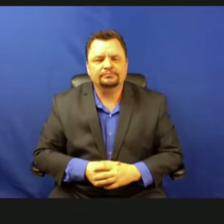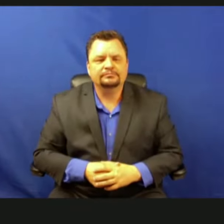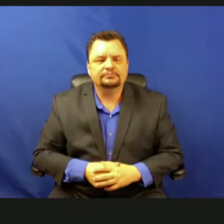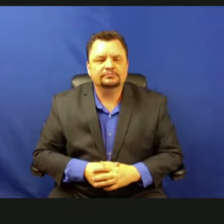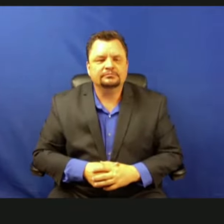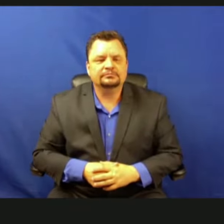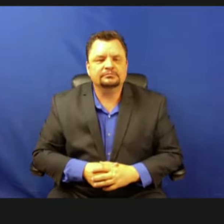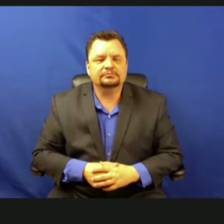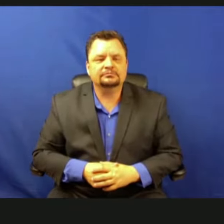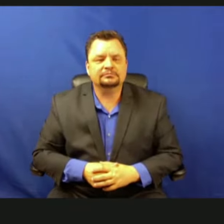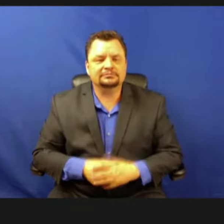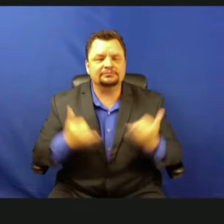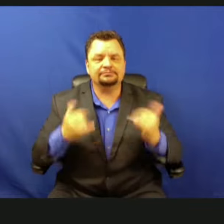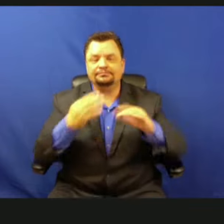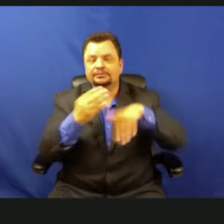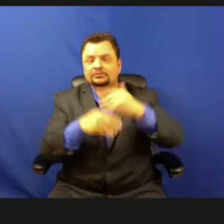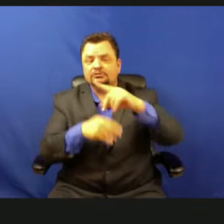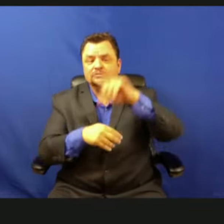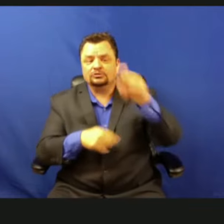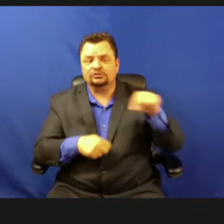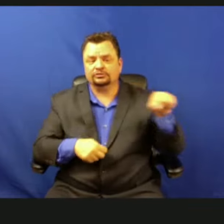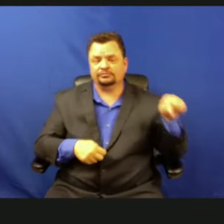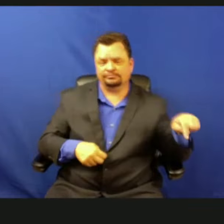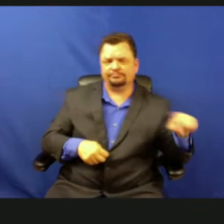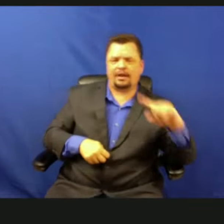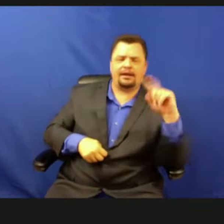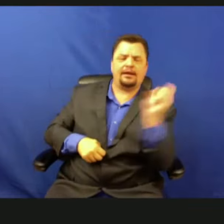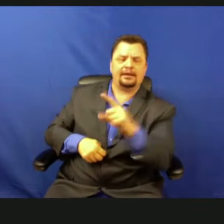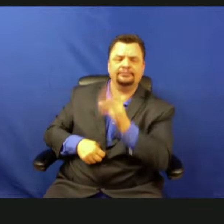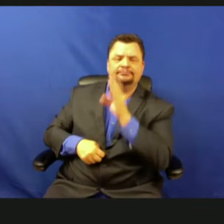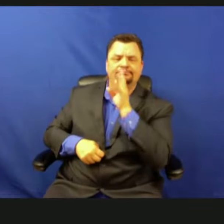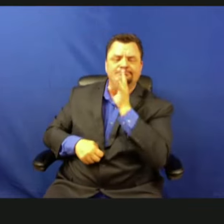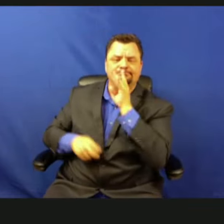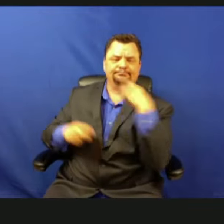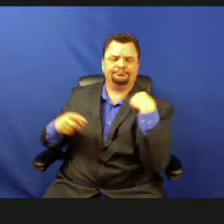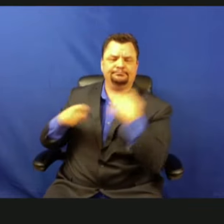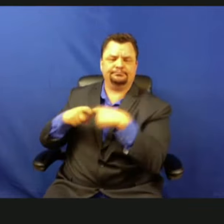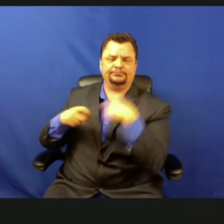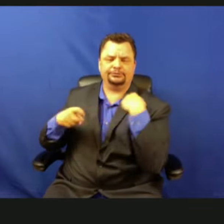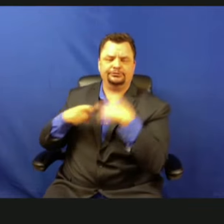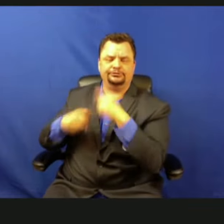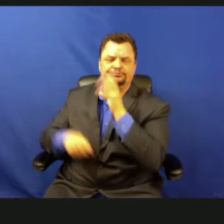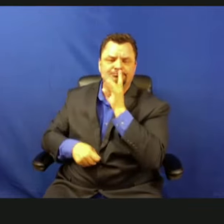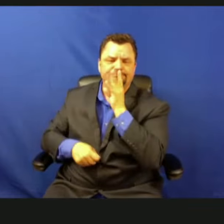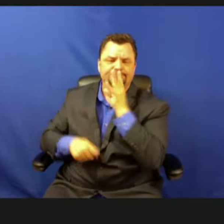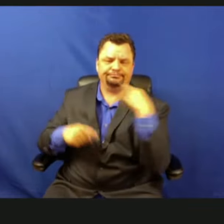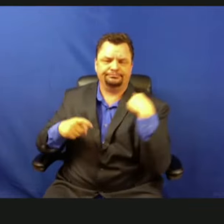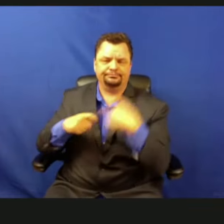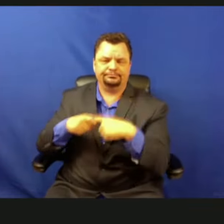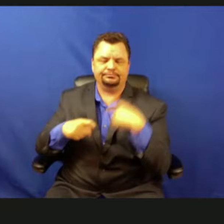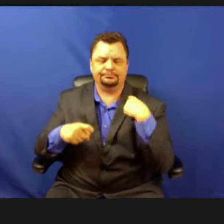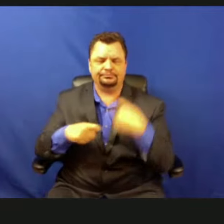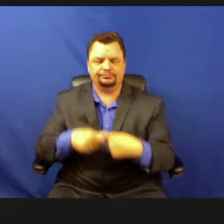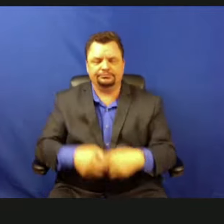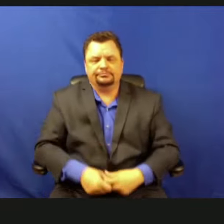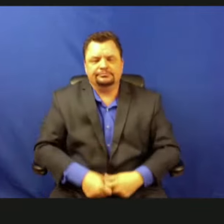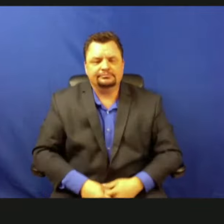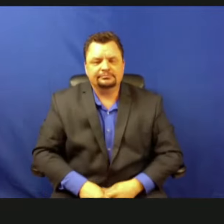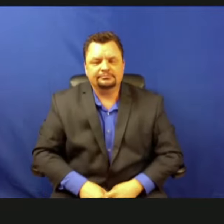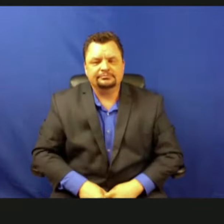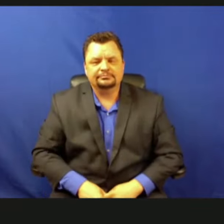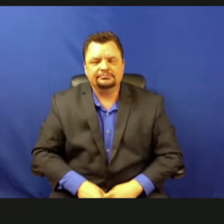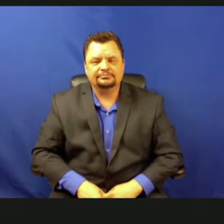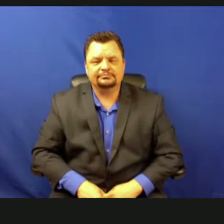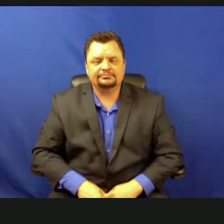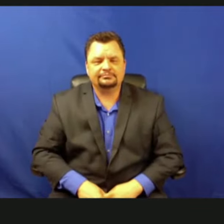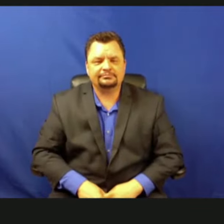Hello, Governor. Jesús Carrasquel from Noticias Univision. Gobernador, en otro tema, ¿puede decirnos cuál es la importancia del crédito tributario por hijo para